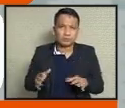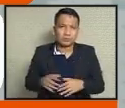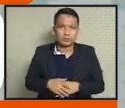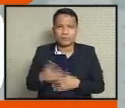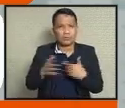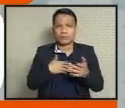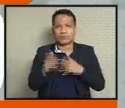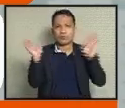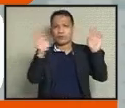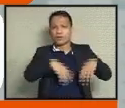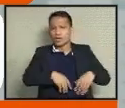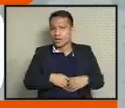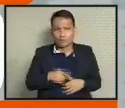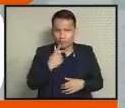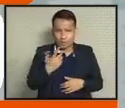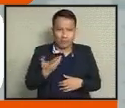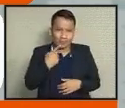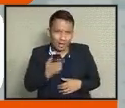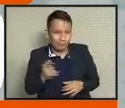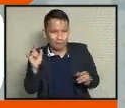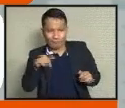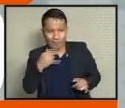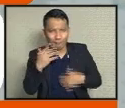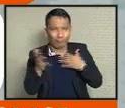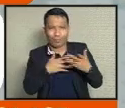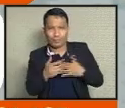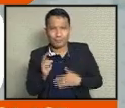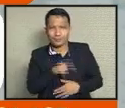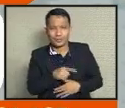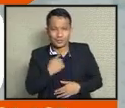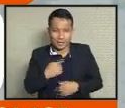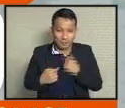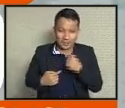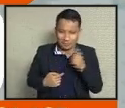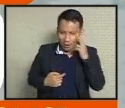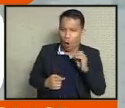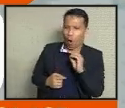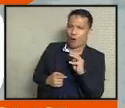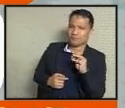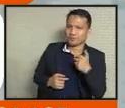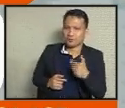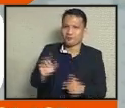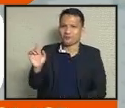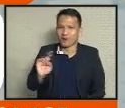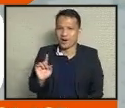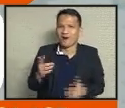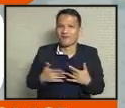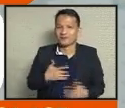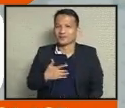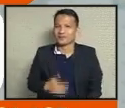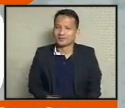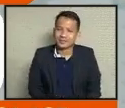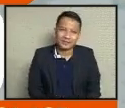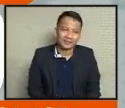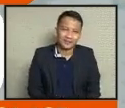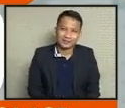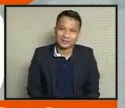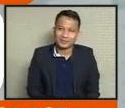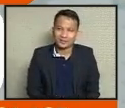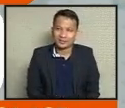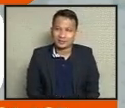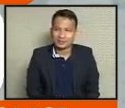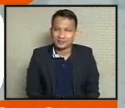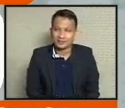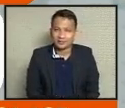me. Oh, is that right? Oh, my goodness. OMG. Thank goodness. Yes. Idol Rafi, why